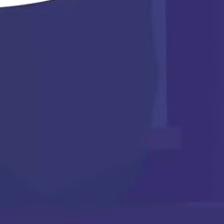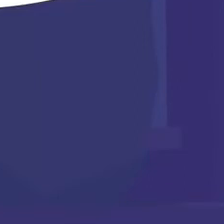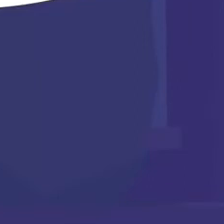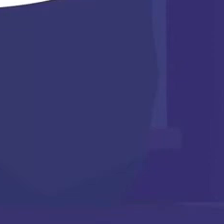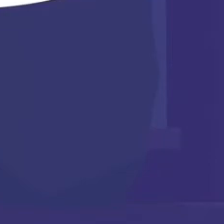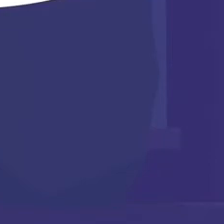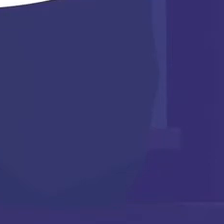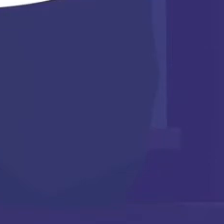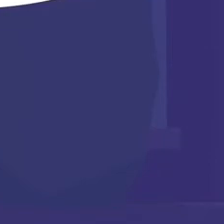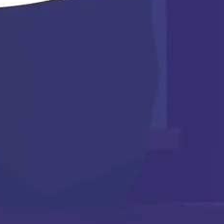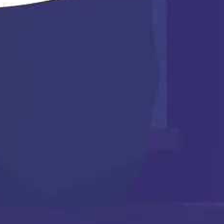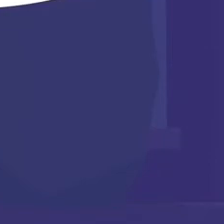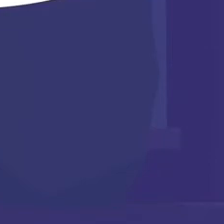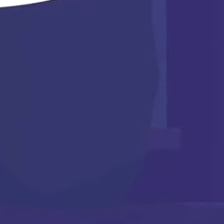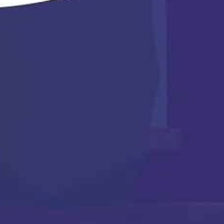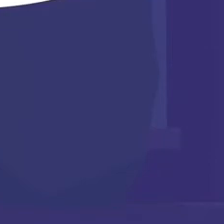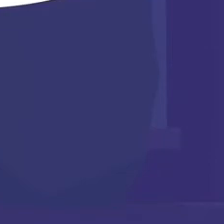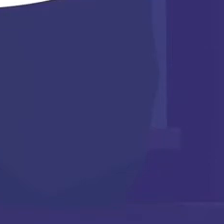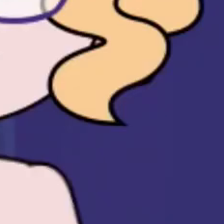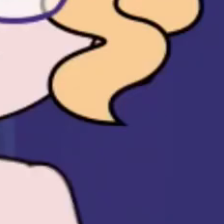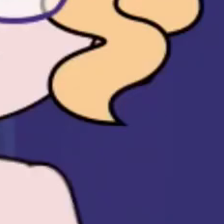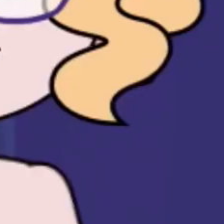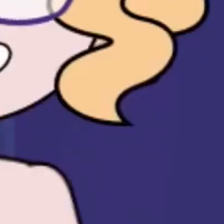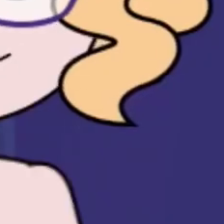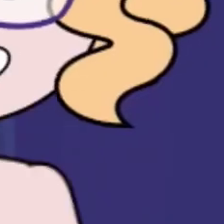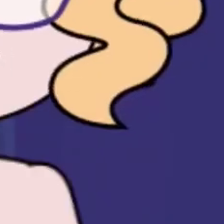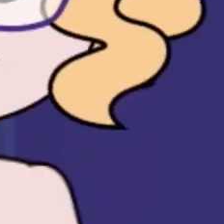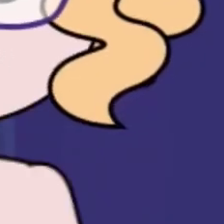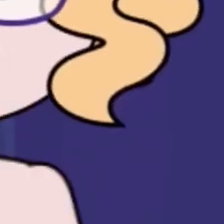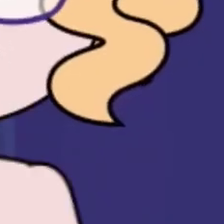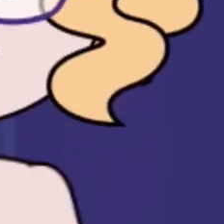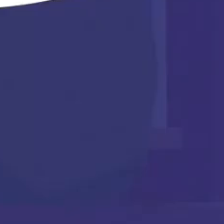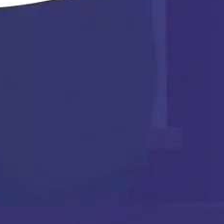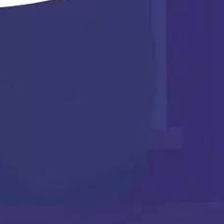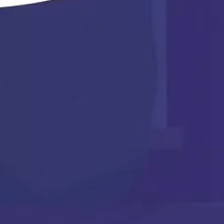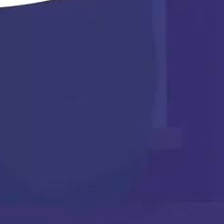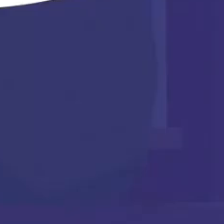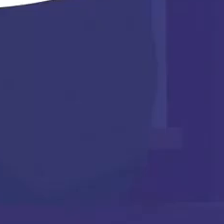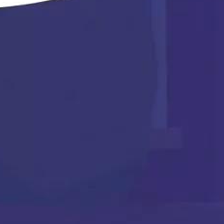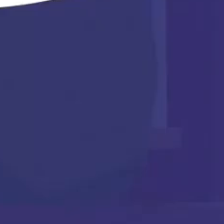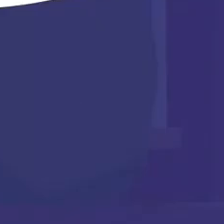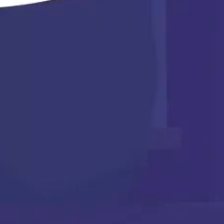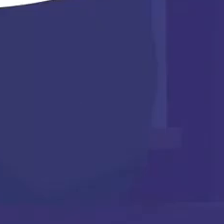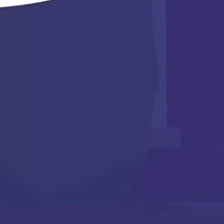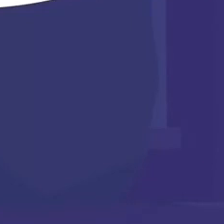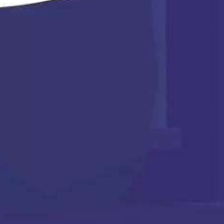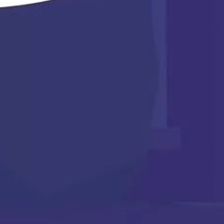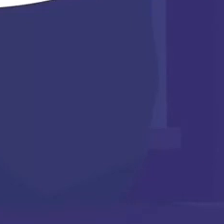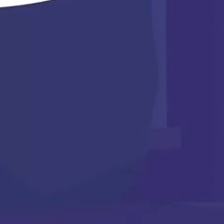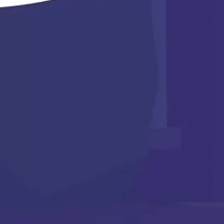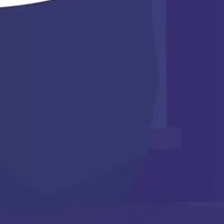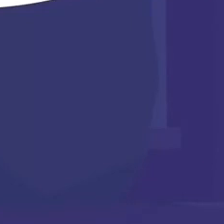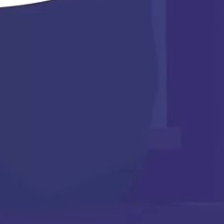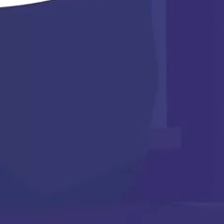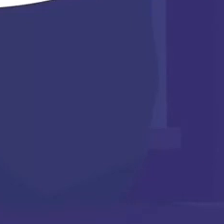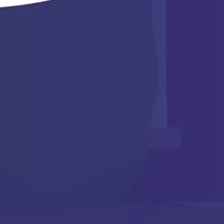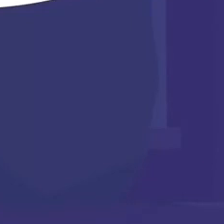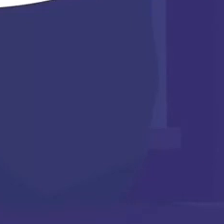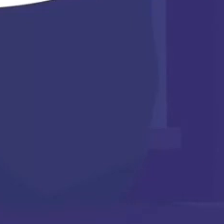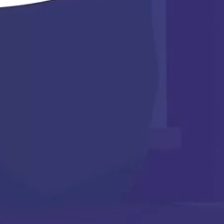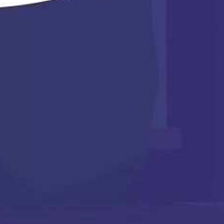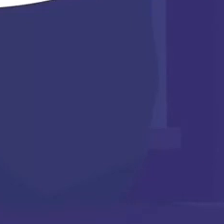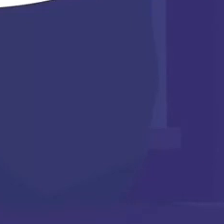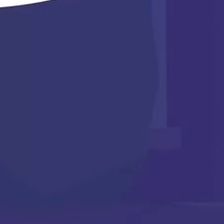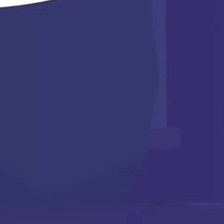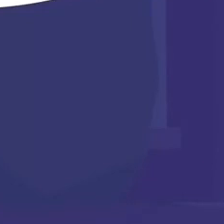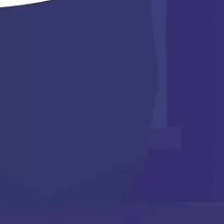I couldn't have any breakfast. Was that all? No! My mobile phone's